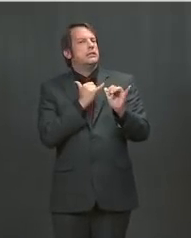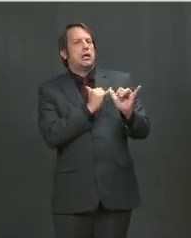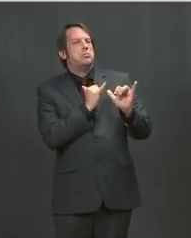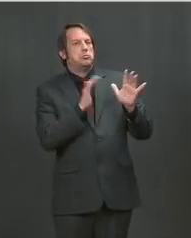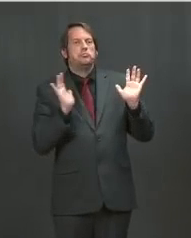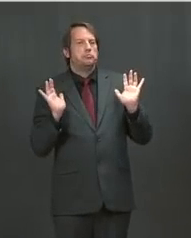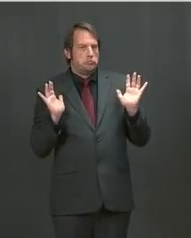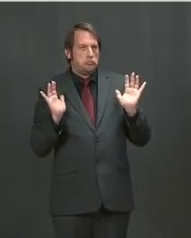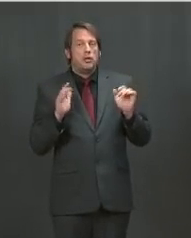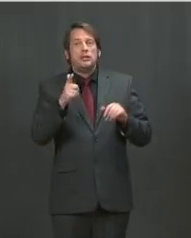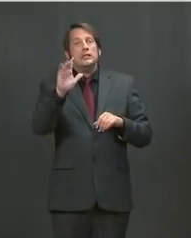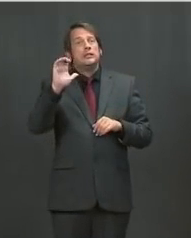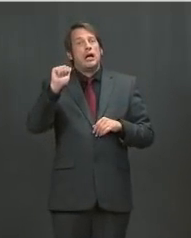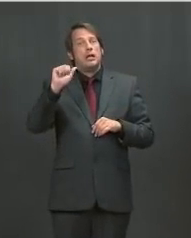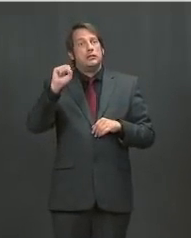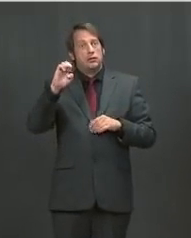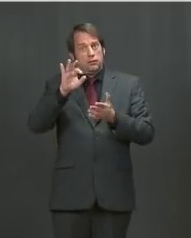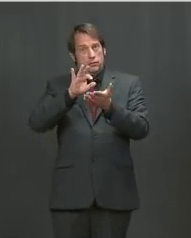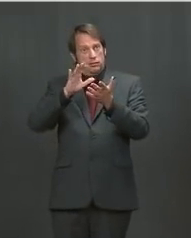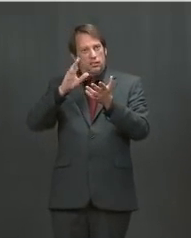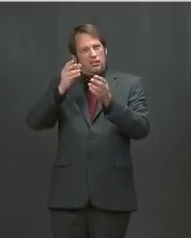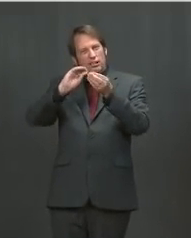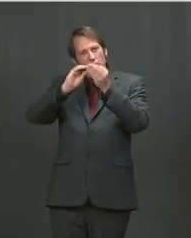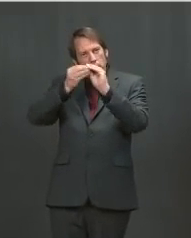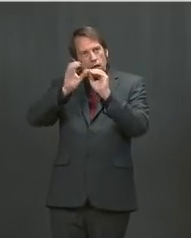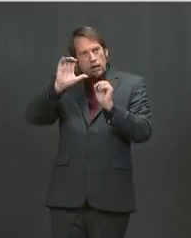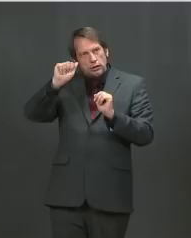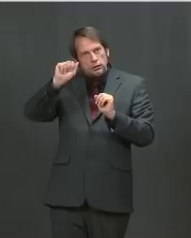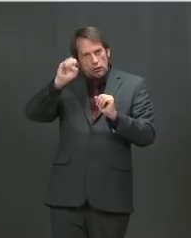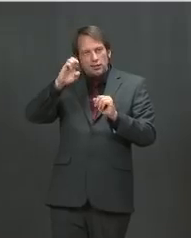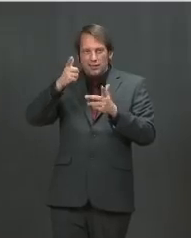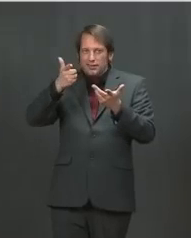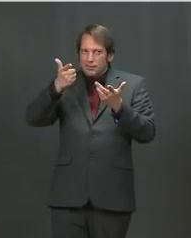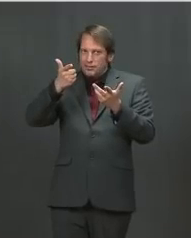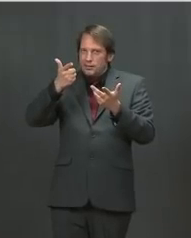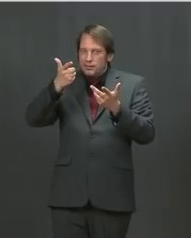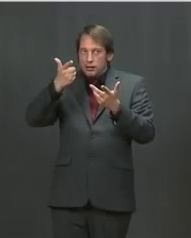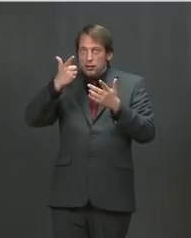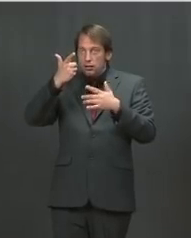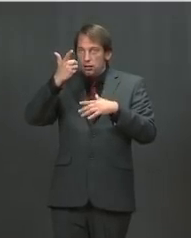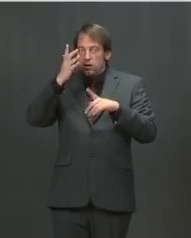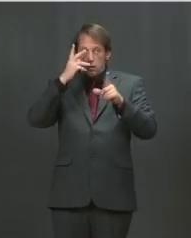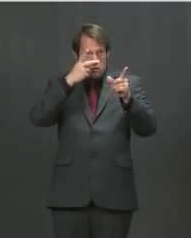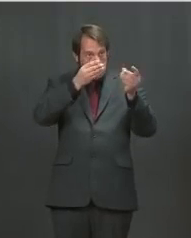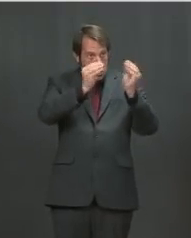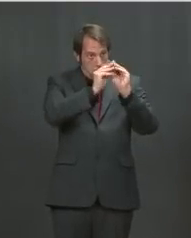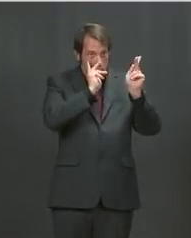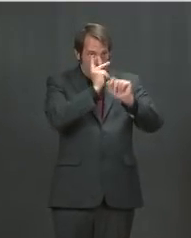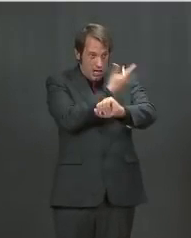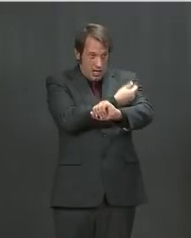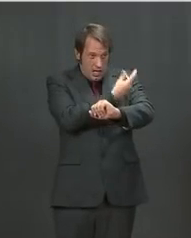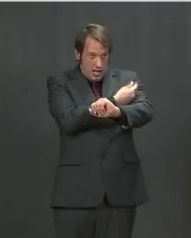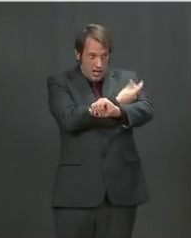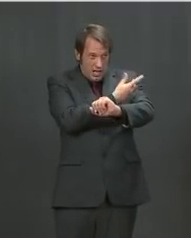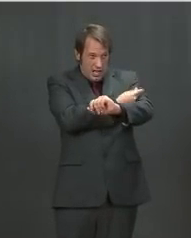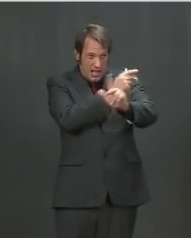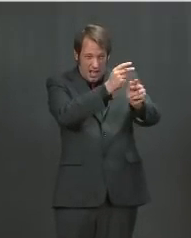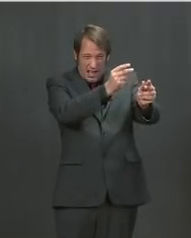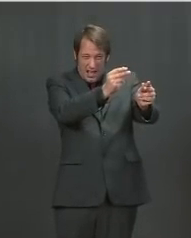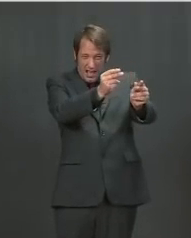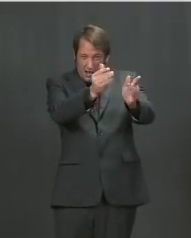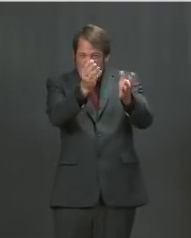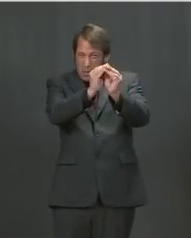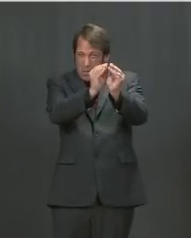see as we get more and more proportion of the population vaccinated, that those case count numbers will come down. But we would